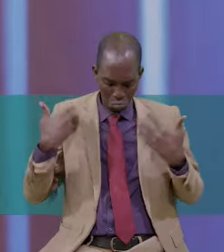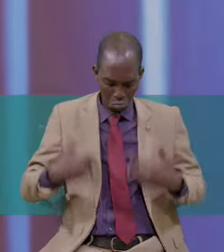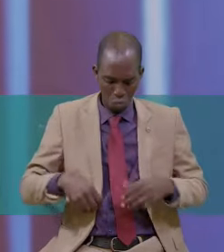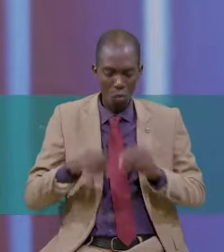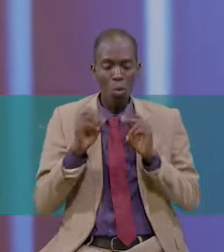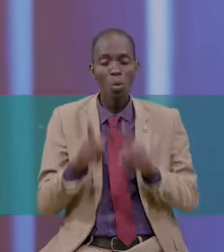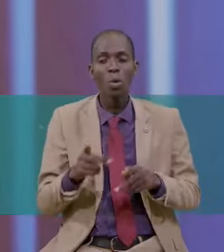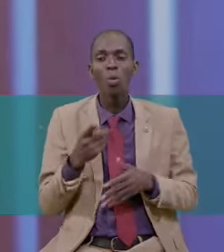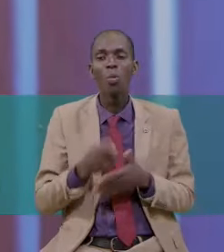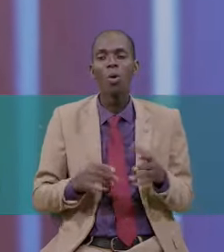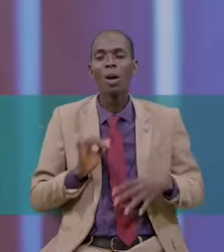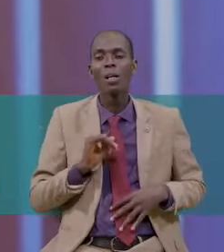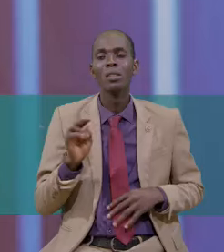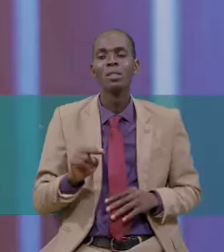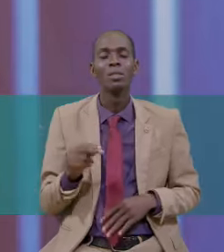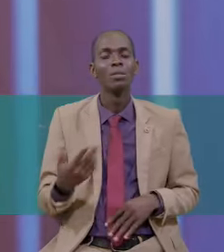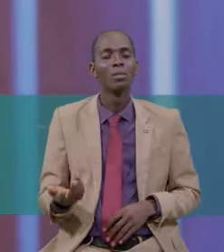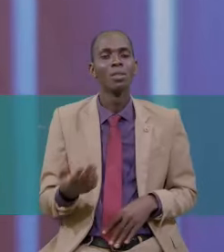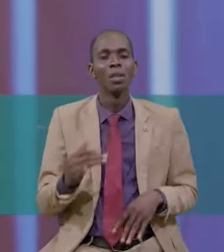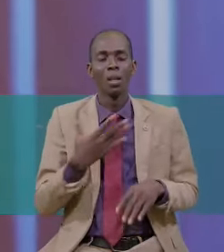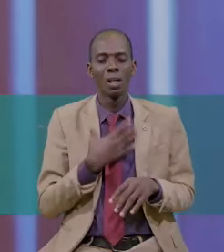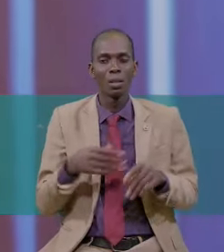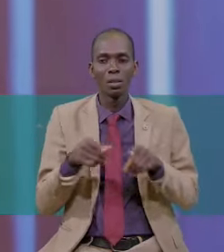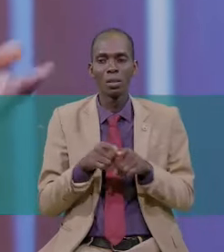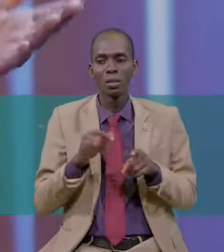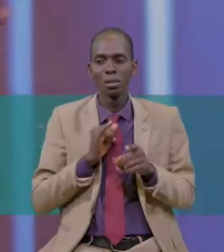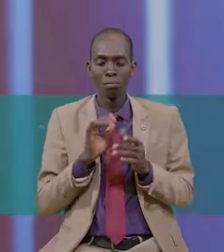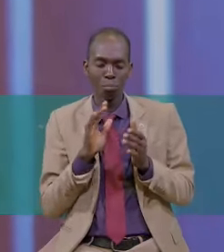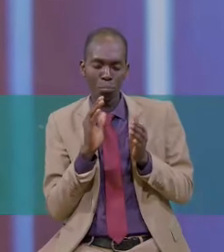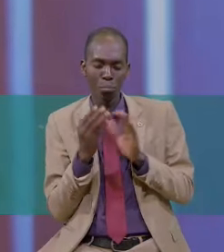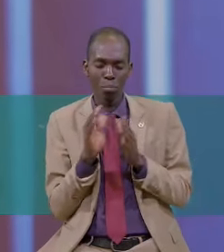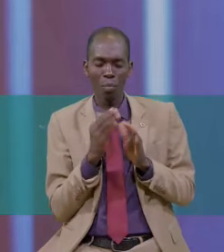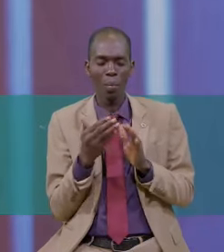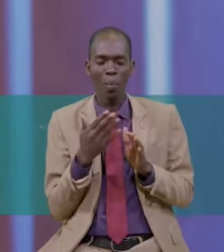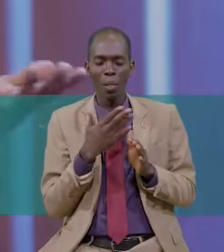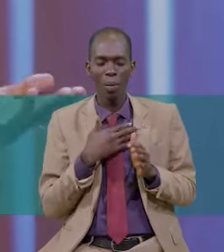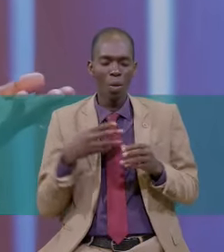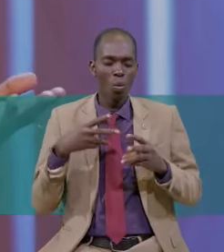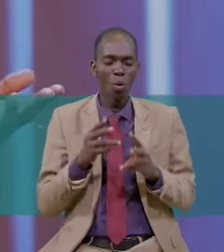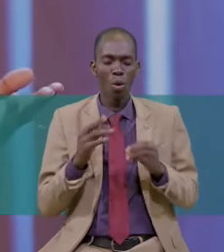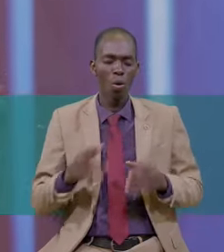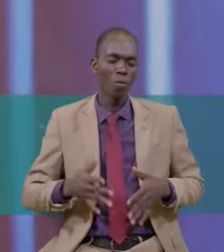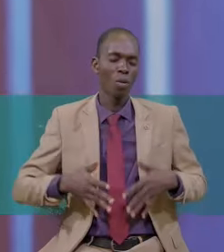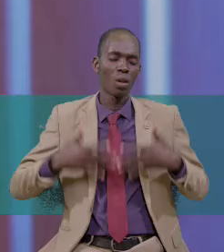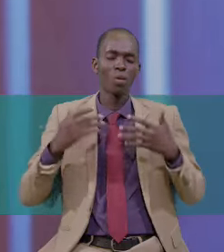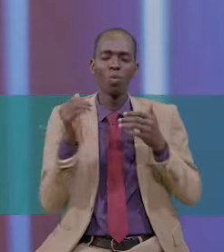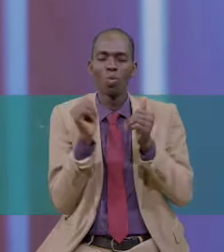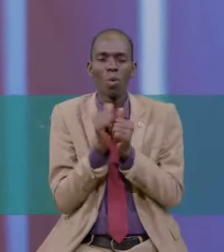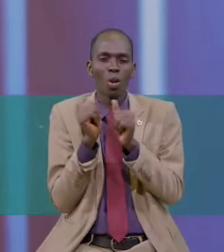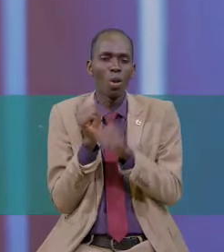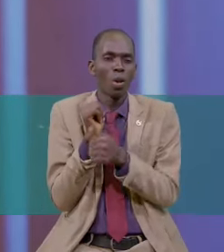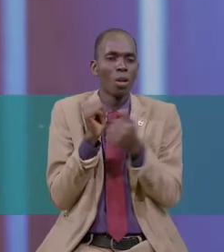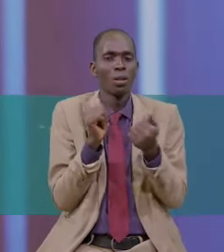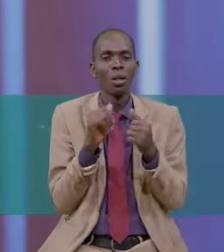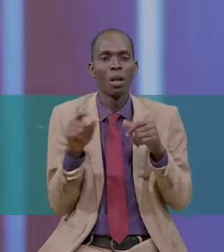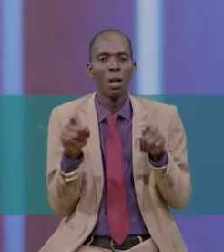that one for? And as I compare my morals with them, it's okay. As I